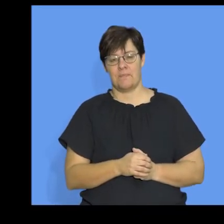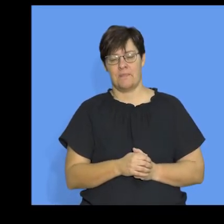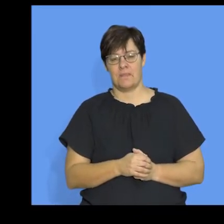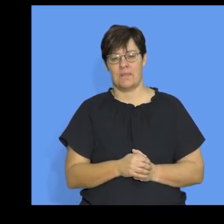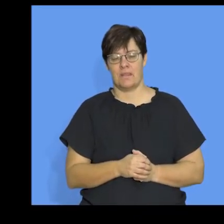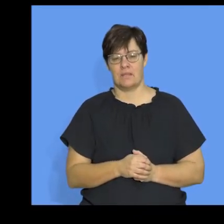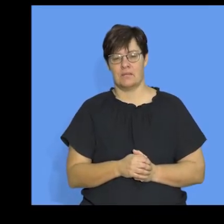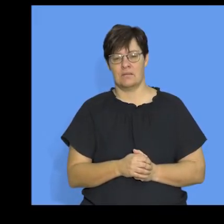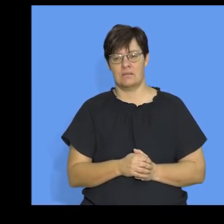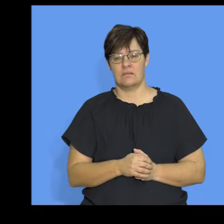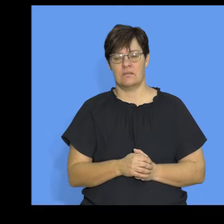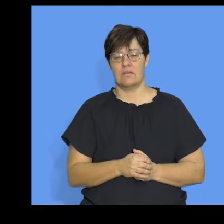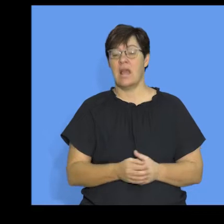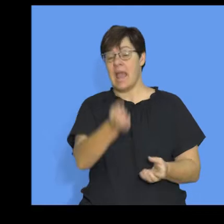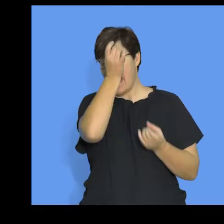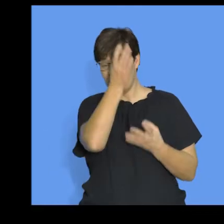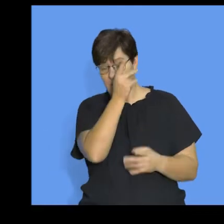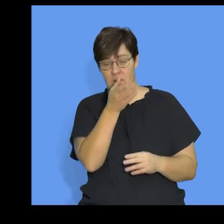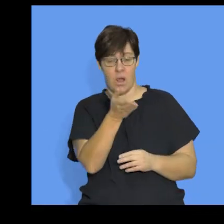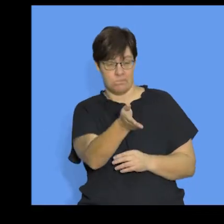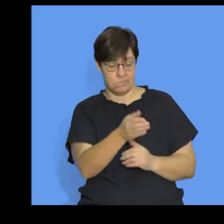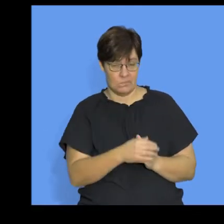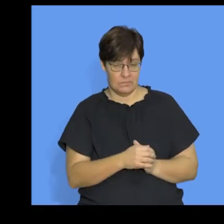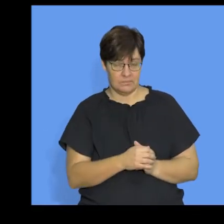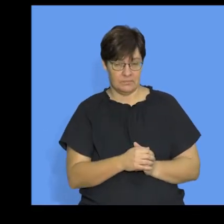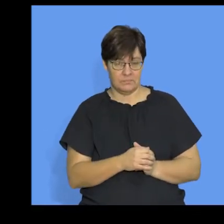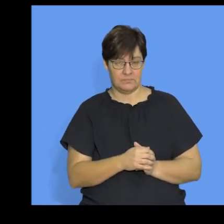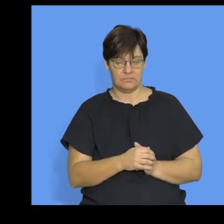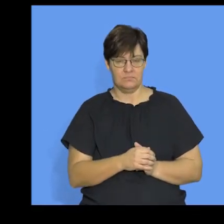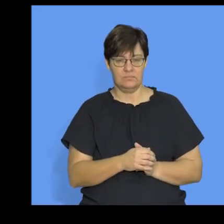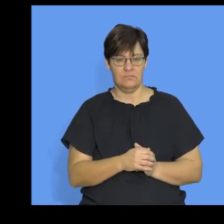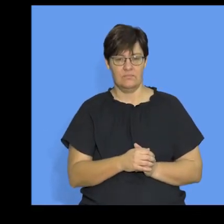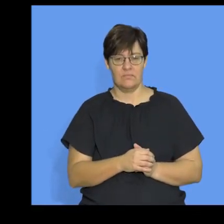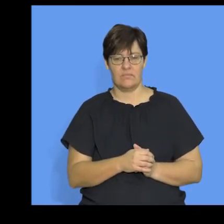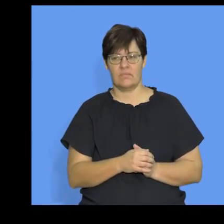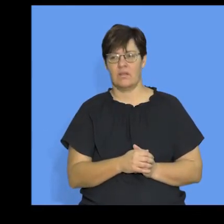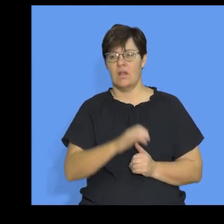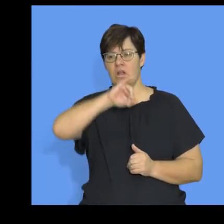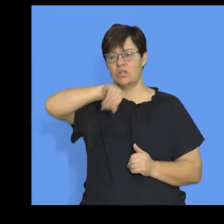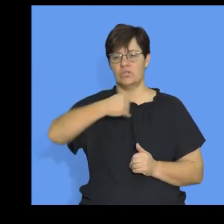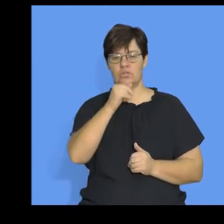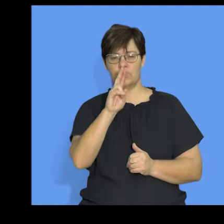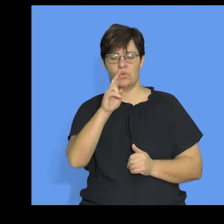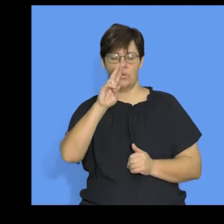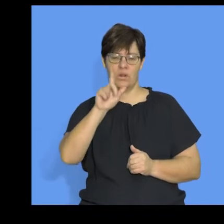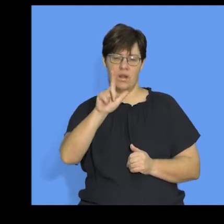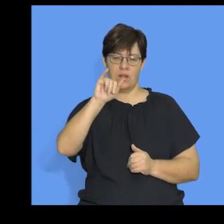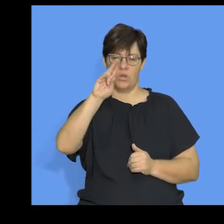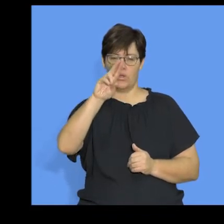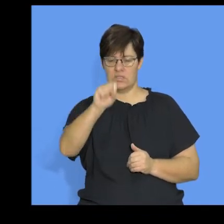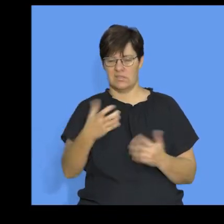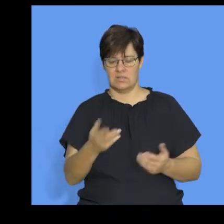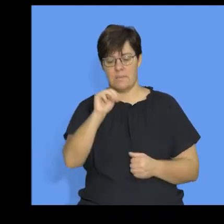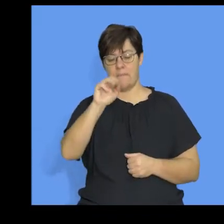So we have the information again of Julius Mamba, and the question said now, the